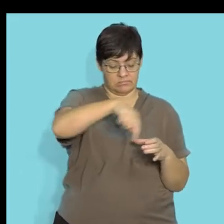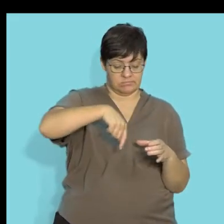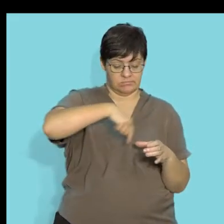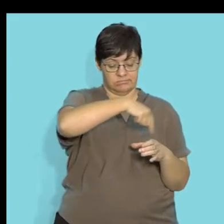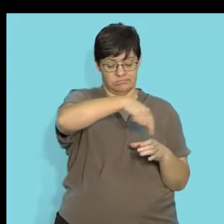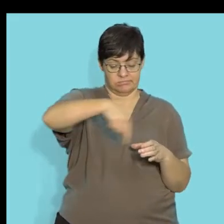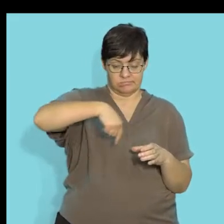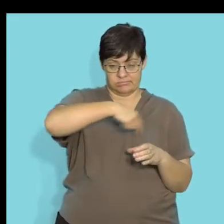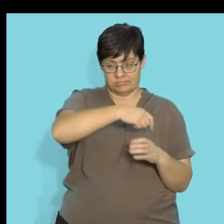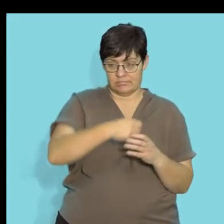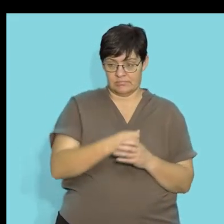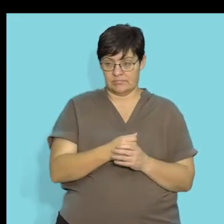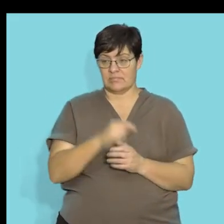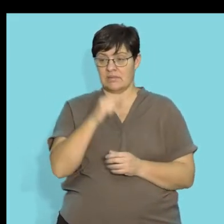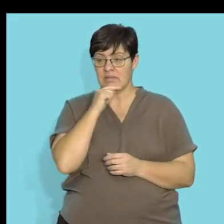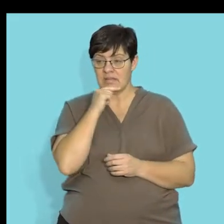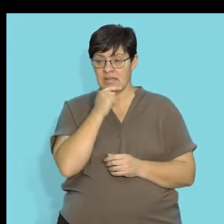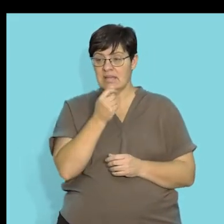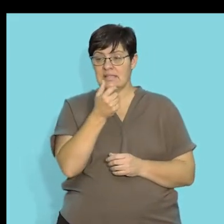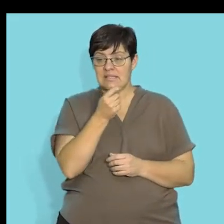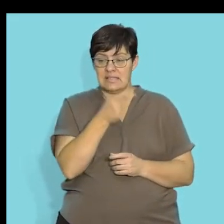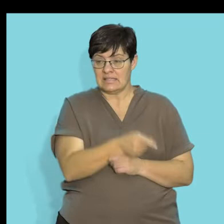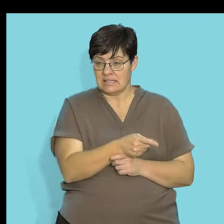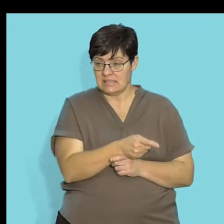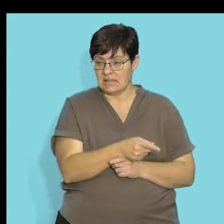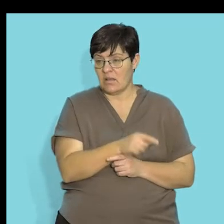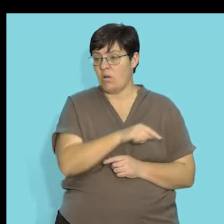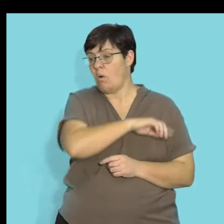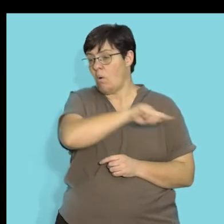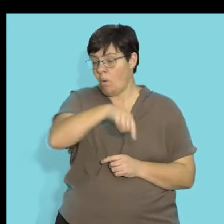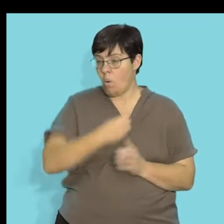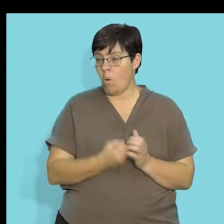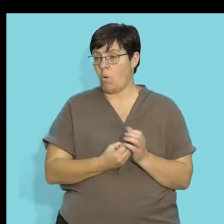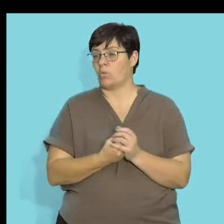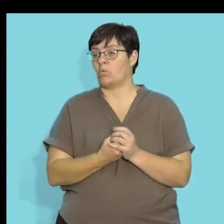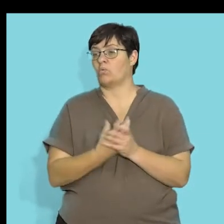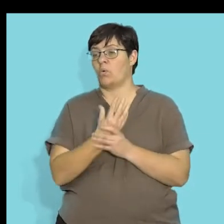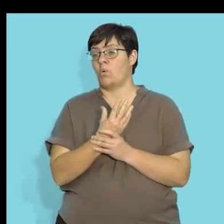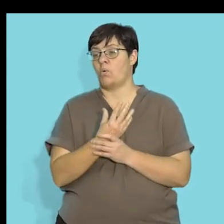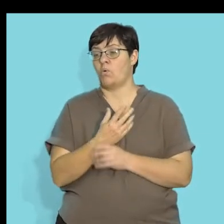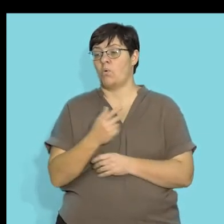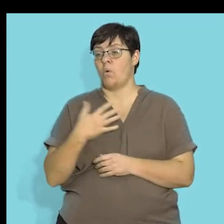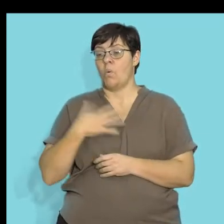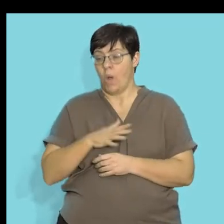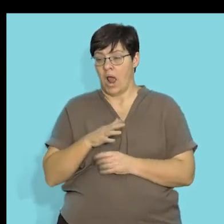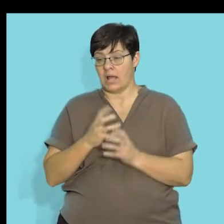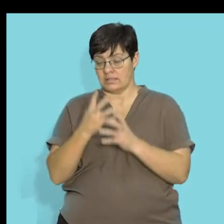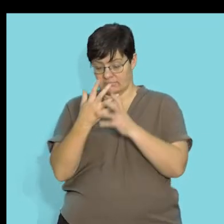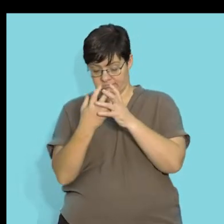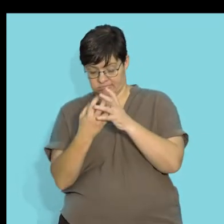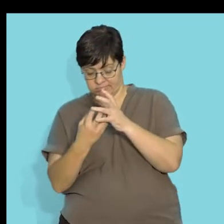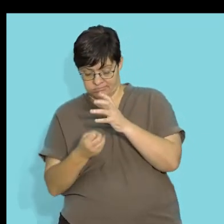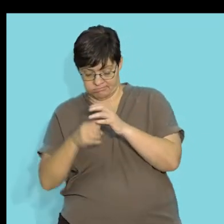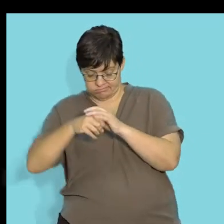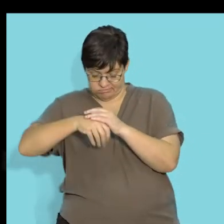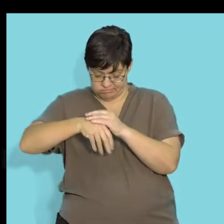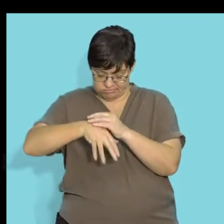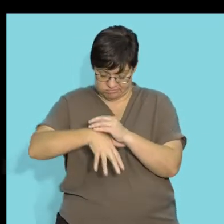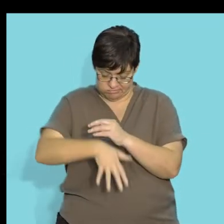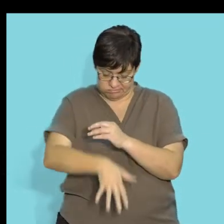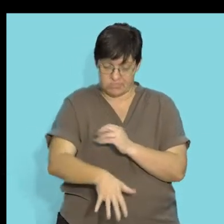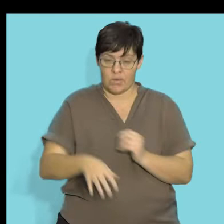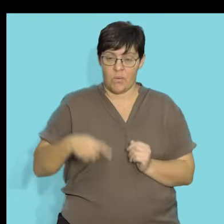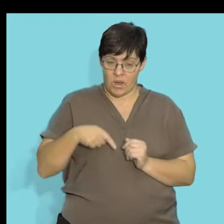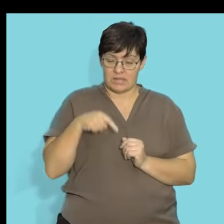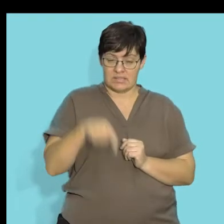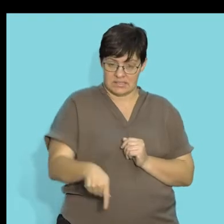and you would notice that the germinating seeds all tend to grow towards gravity in this